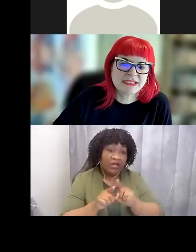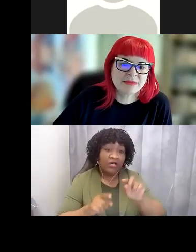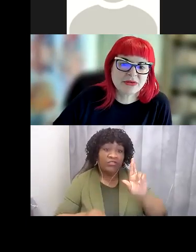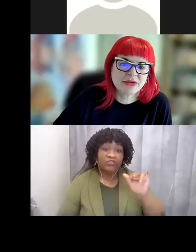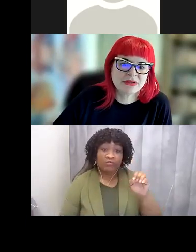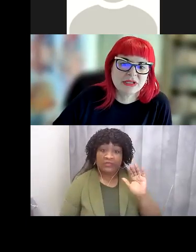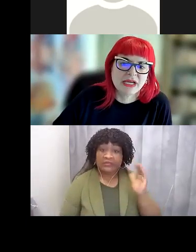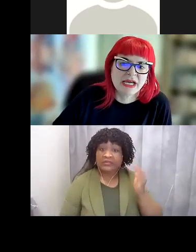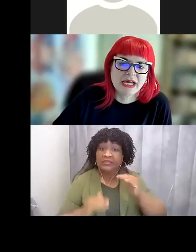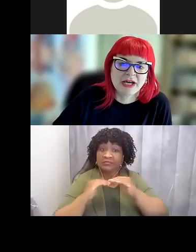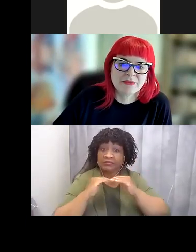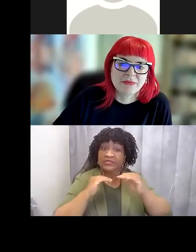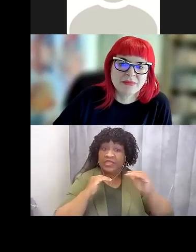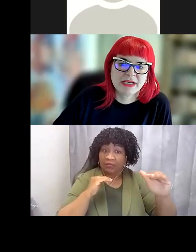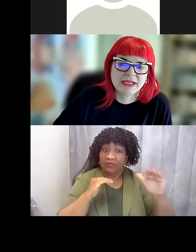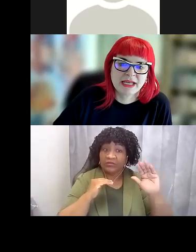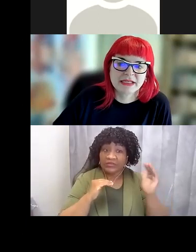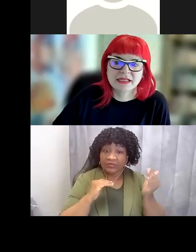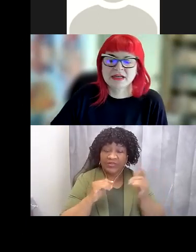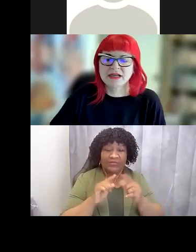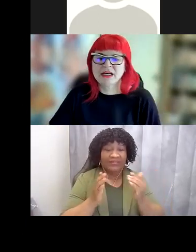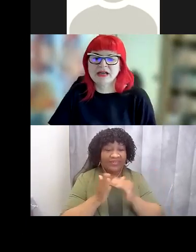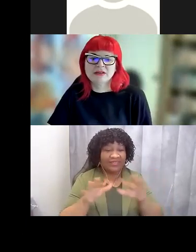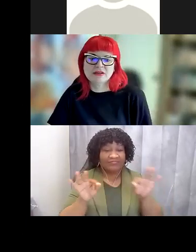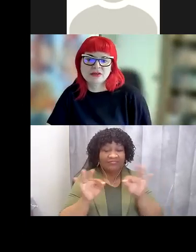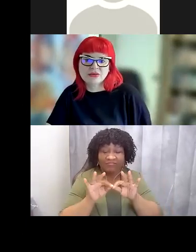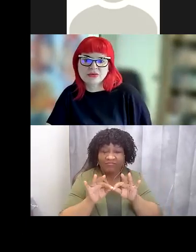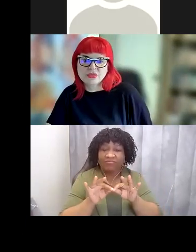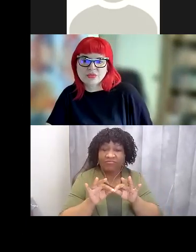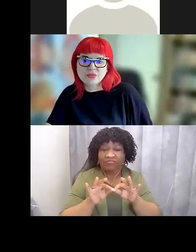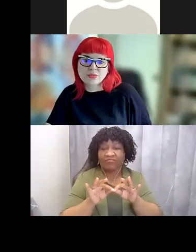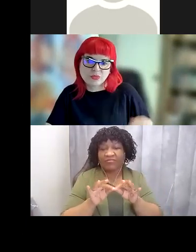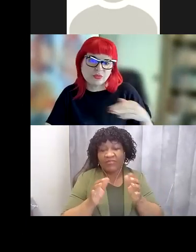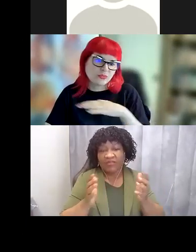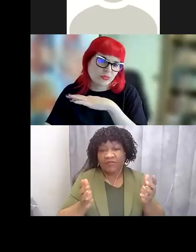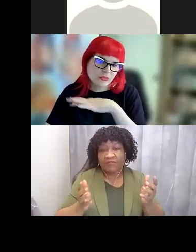to be stable, but again,